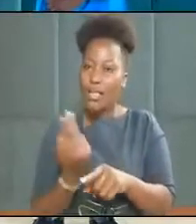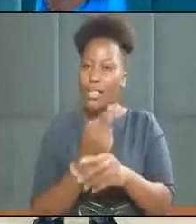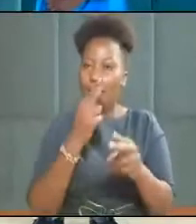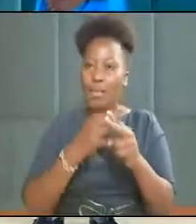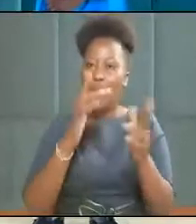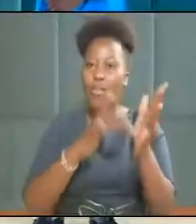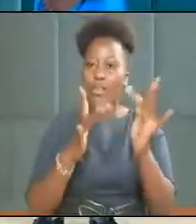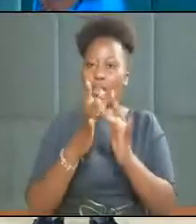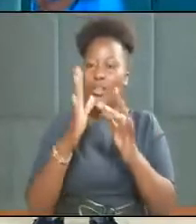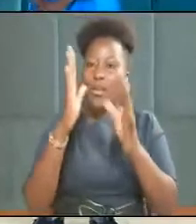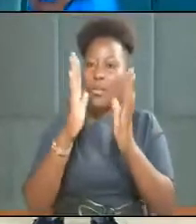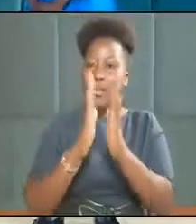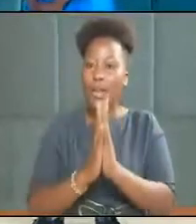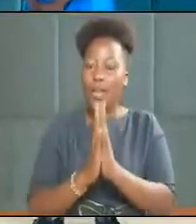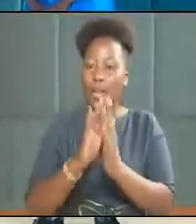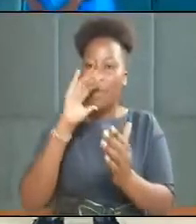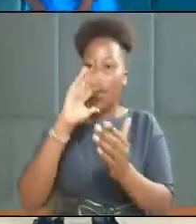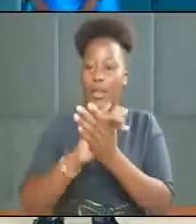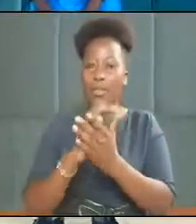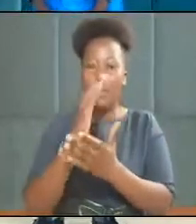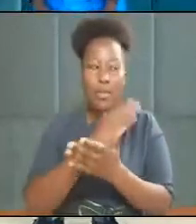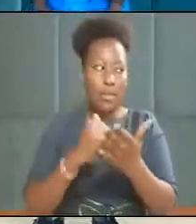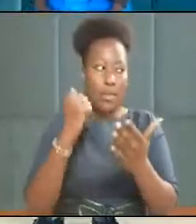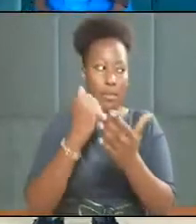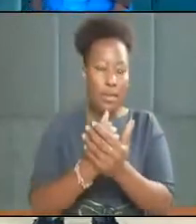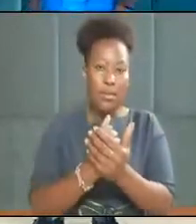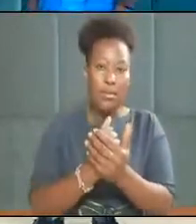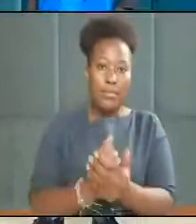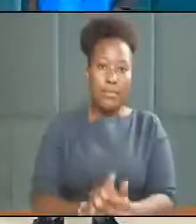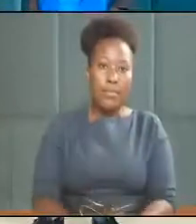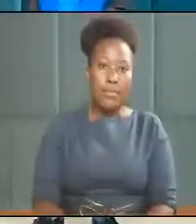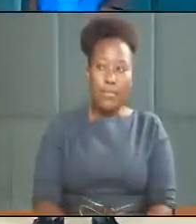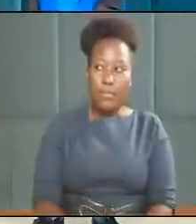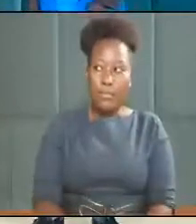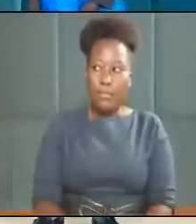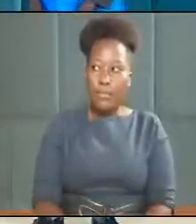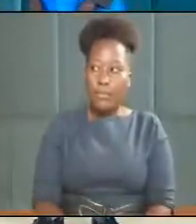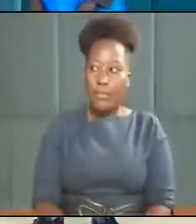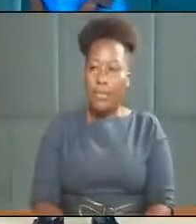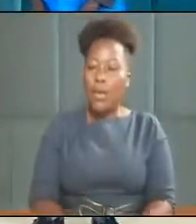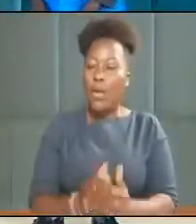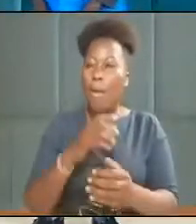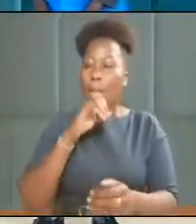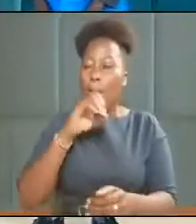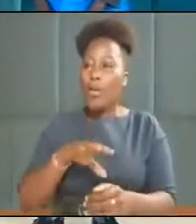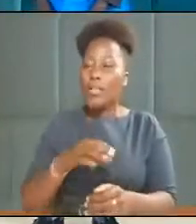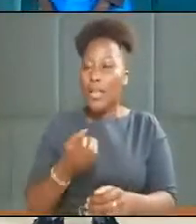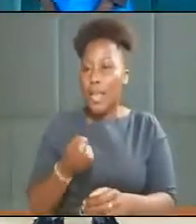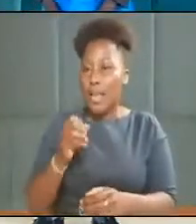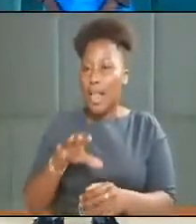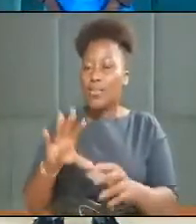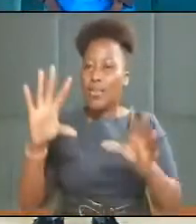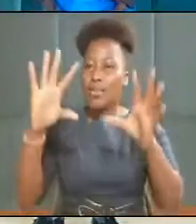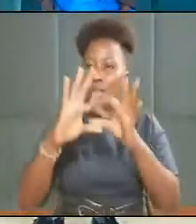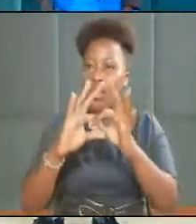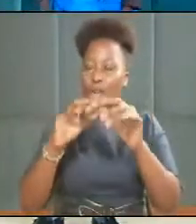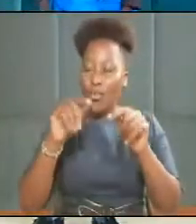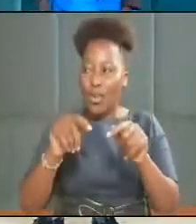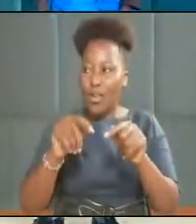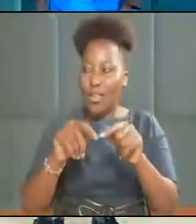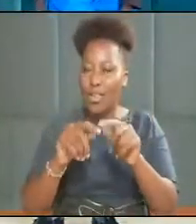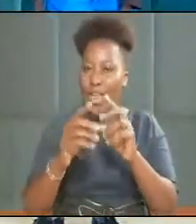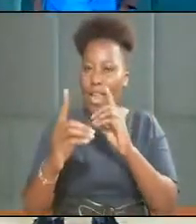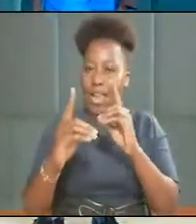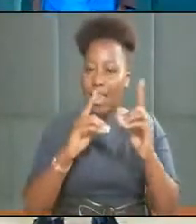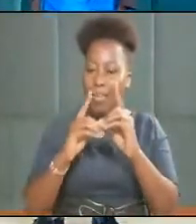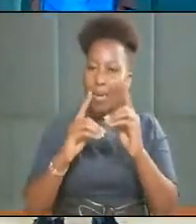In Jesus' name we pray and believe. Amen. Sincere gratitude to you boys and girls for joining in today's